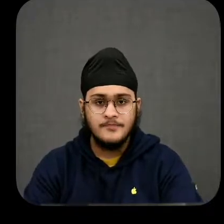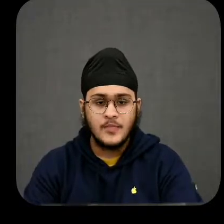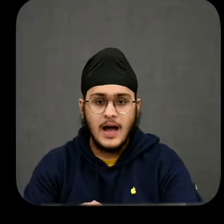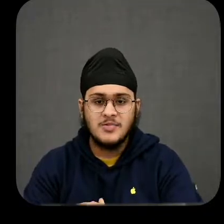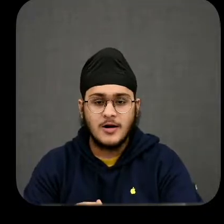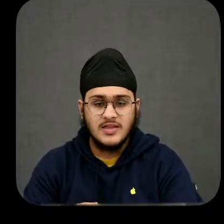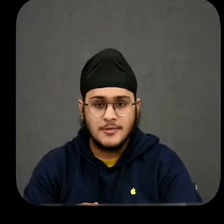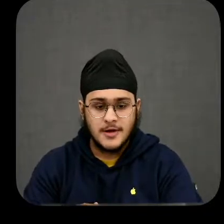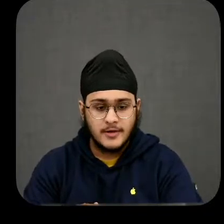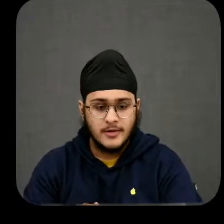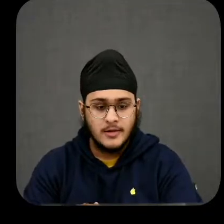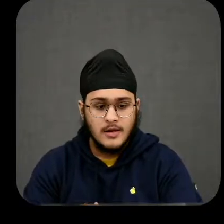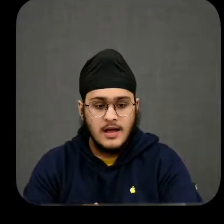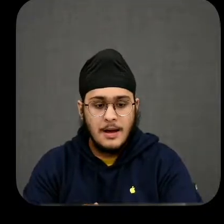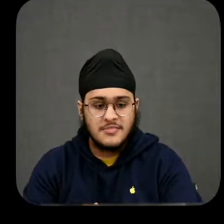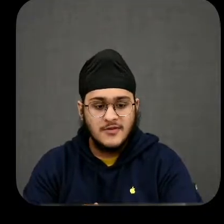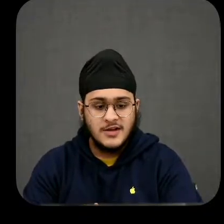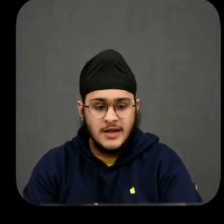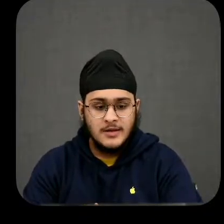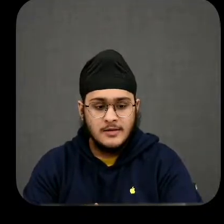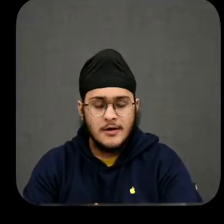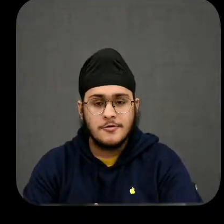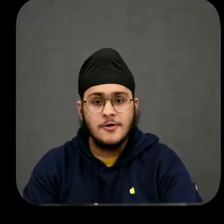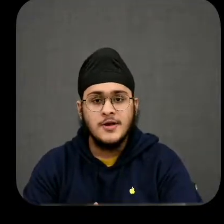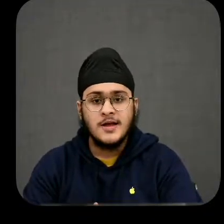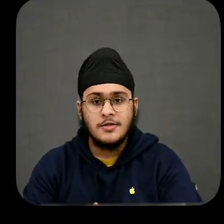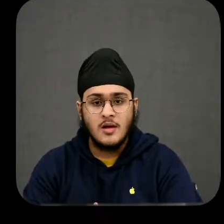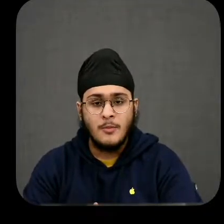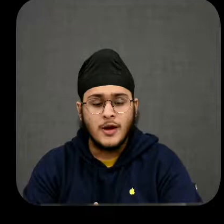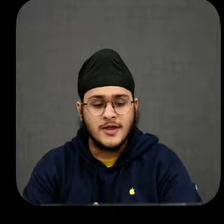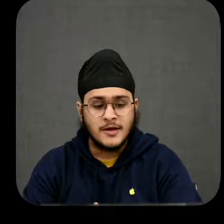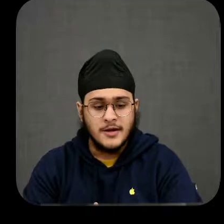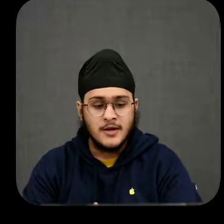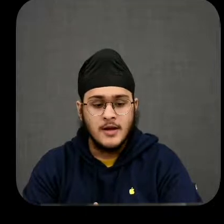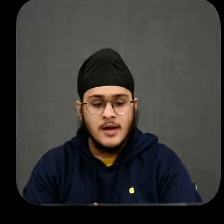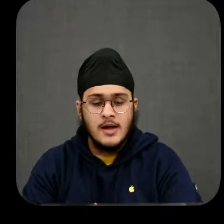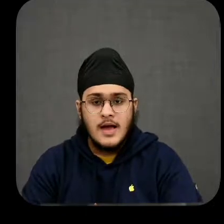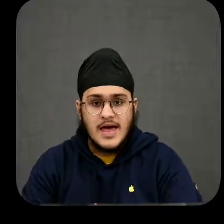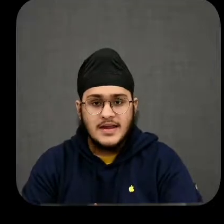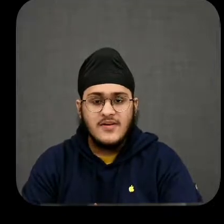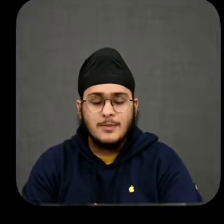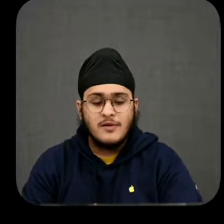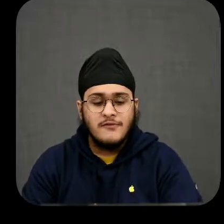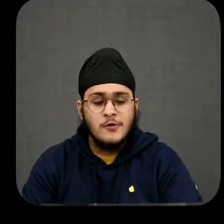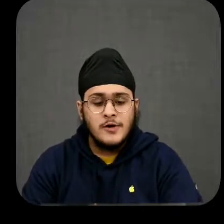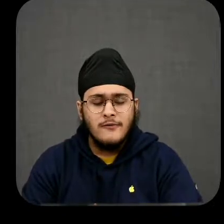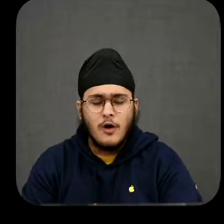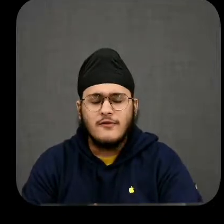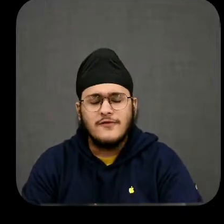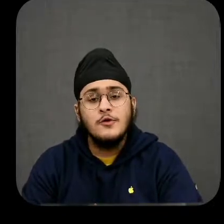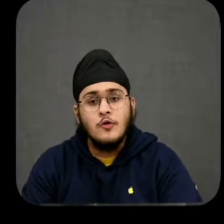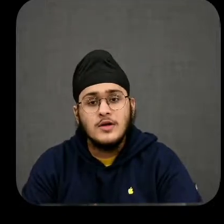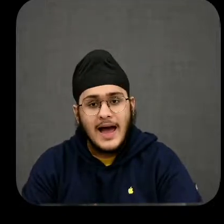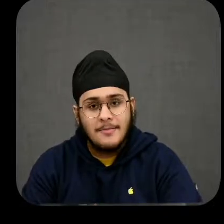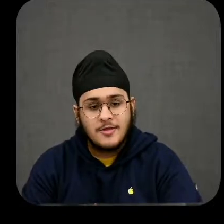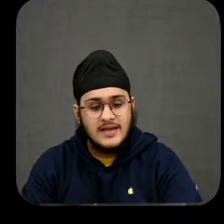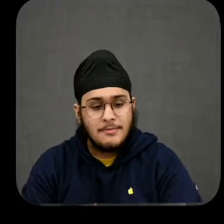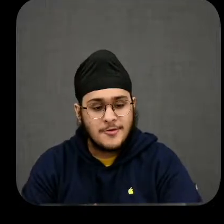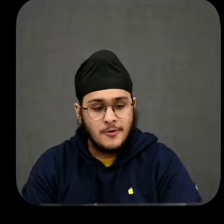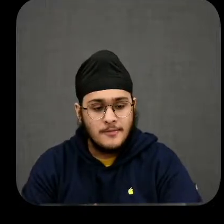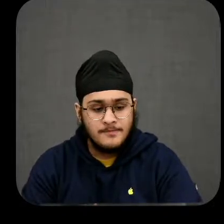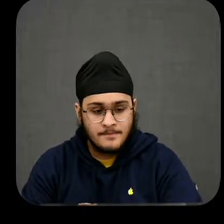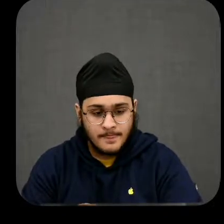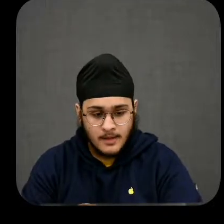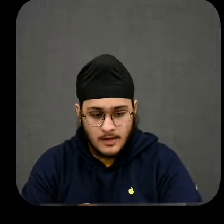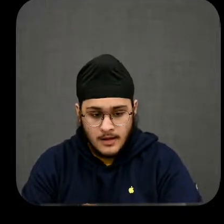Hi, I'm Karandeep Singh. I'm 17, a student at Singapore Polytechnic, and a developer of a few cool apps on the App